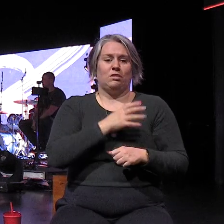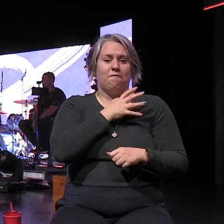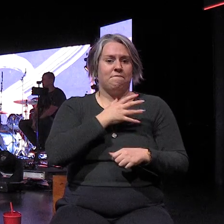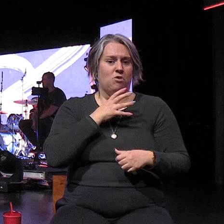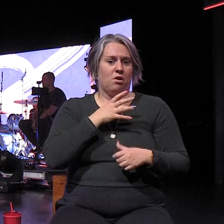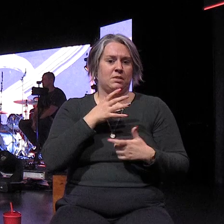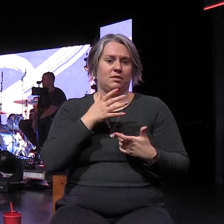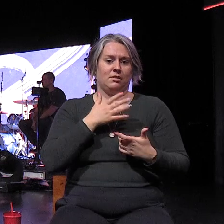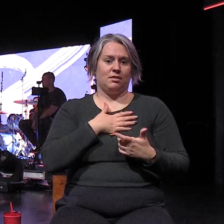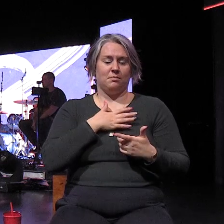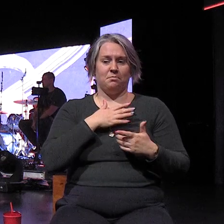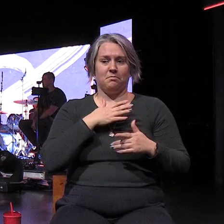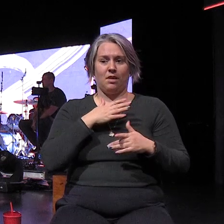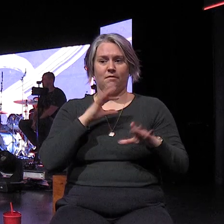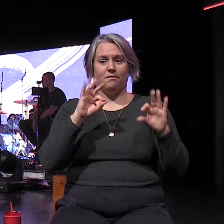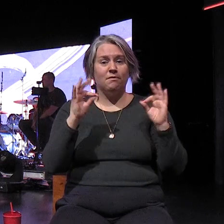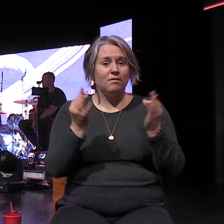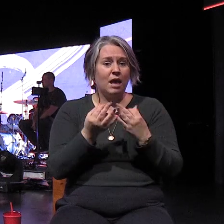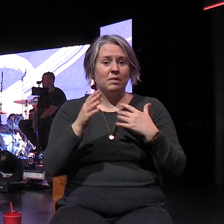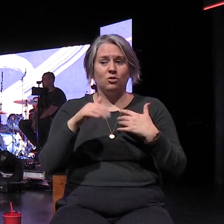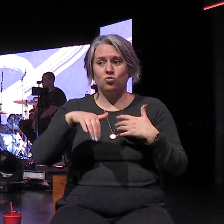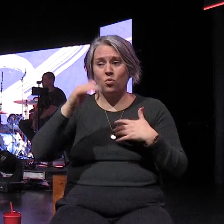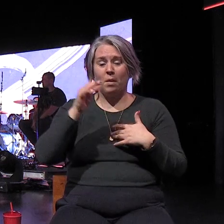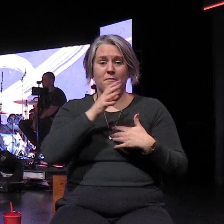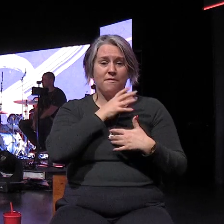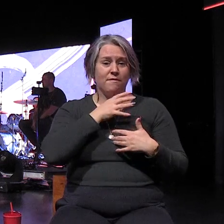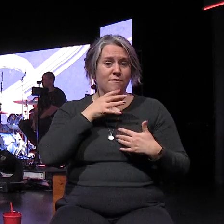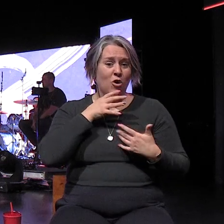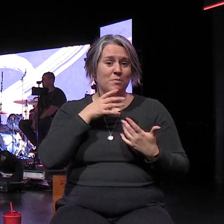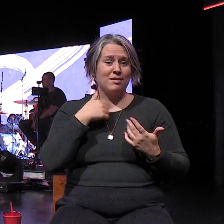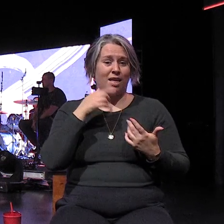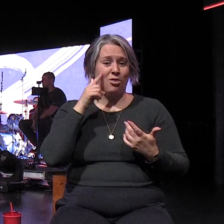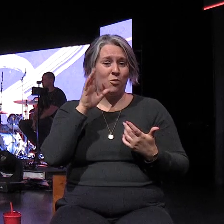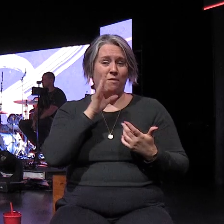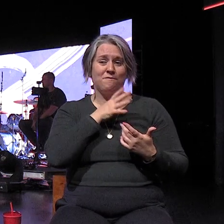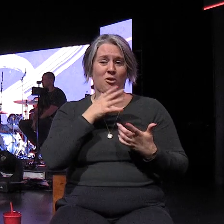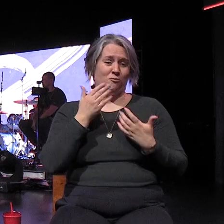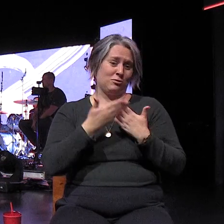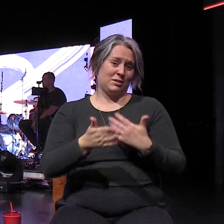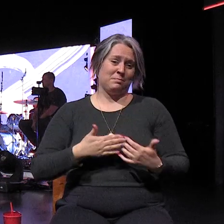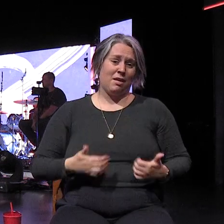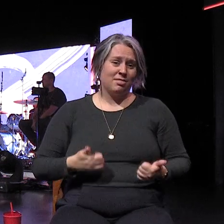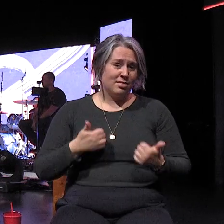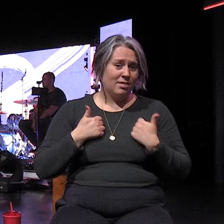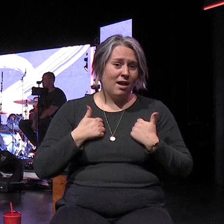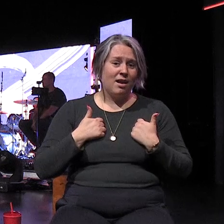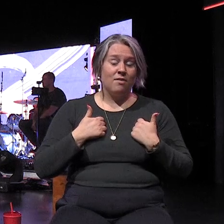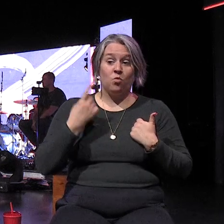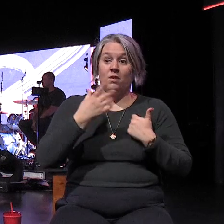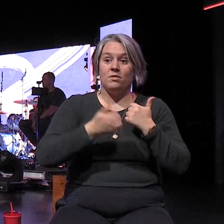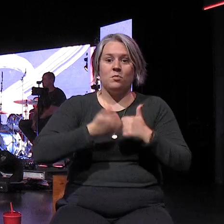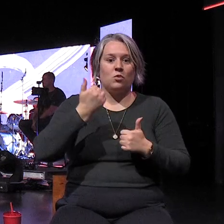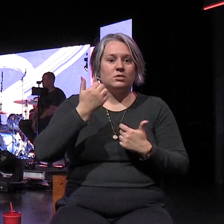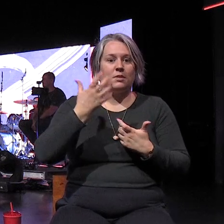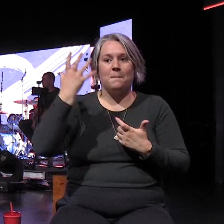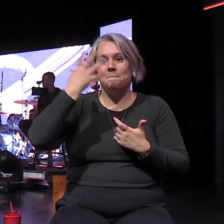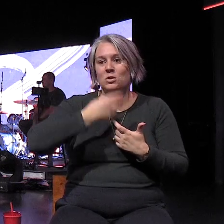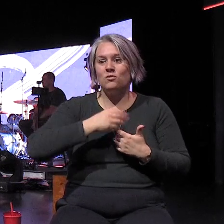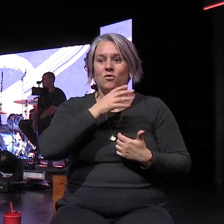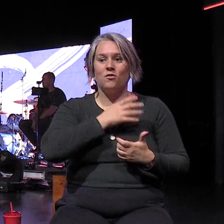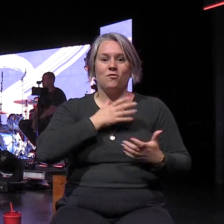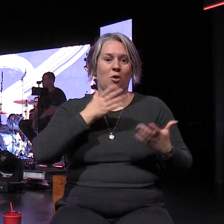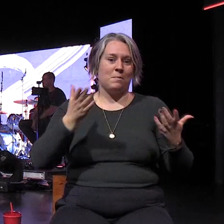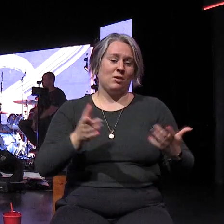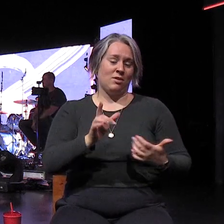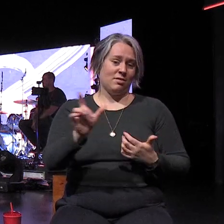and most photographed farms in Lancaster County. And we pictured ourselves farming for the rest of our lives and turning it over to our son, Matt.